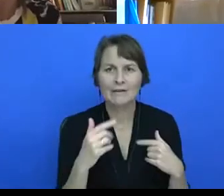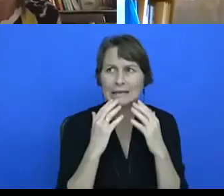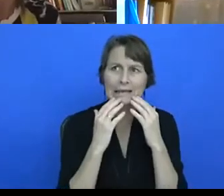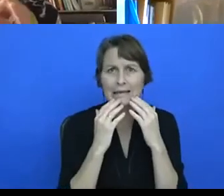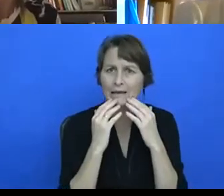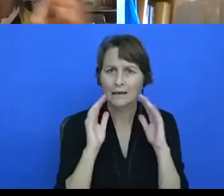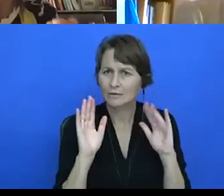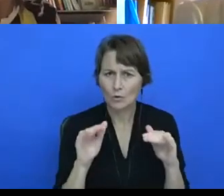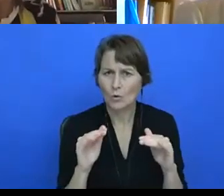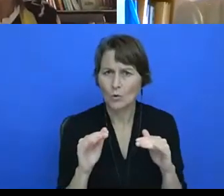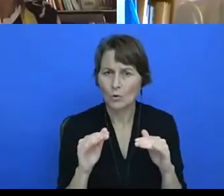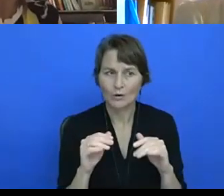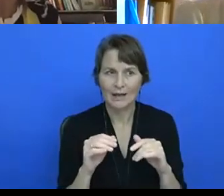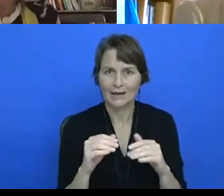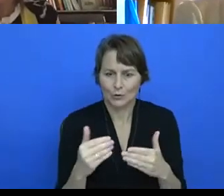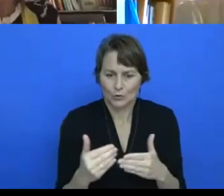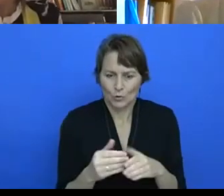a new step towards